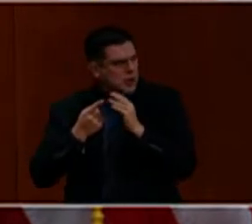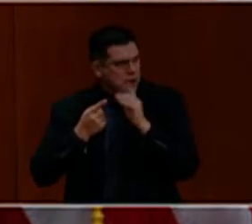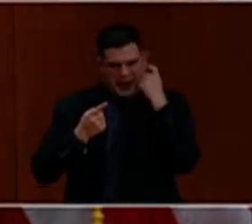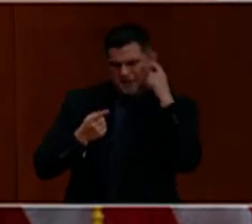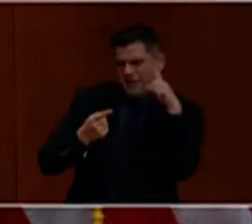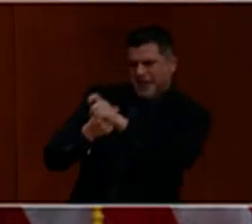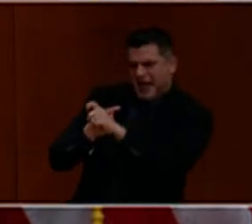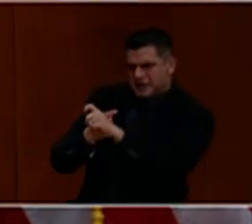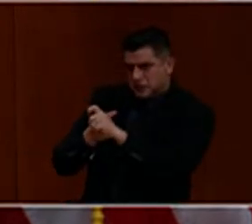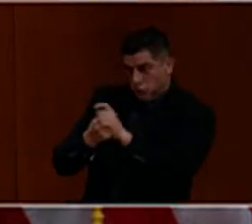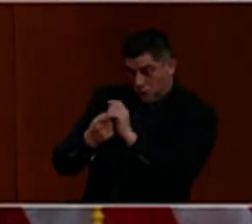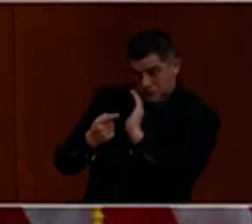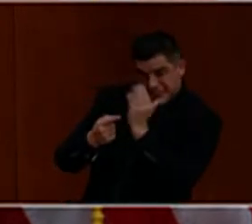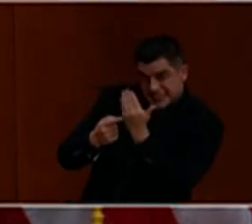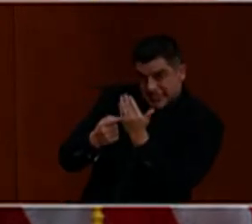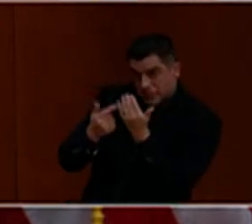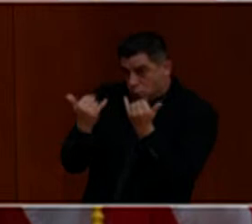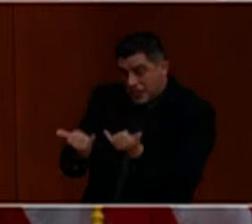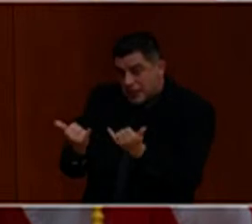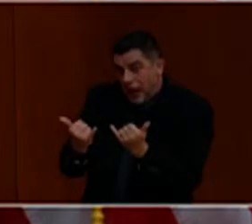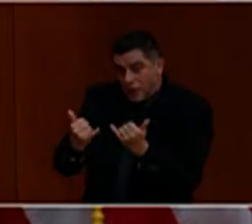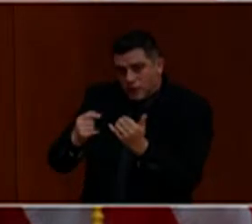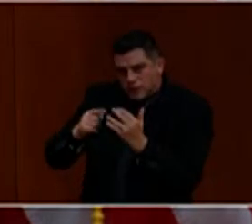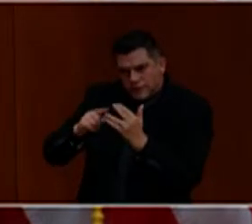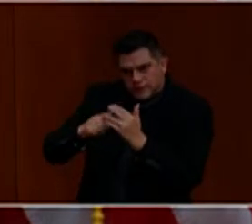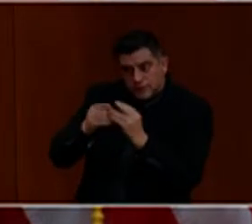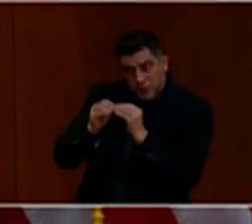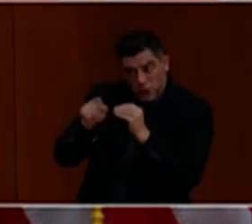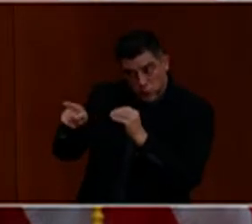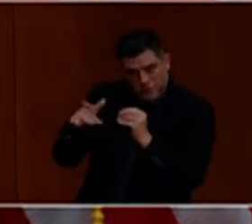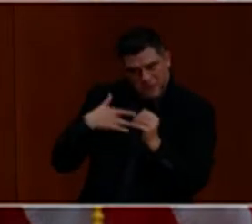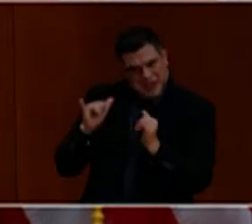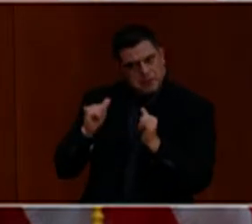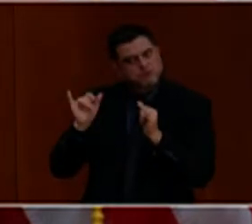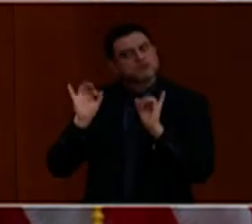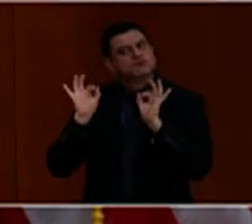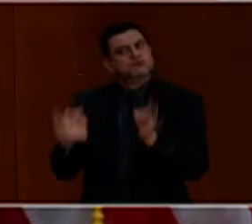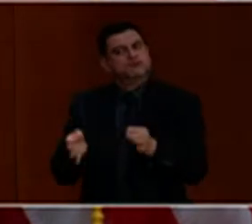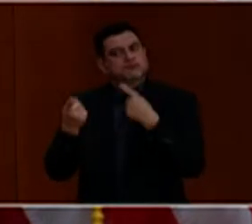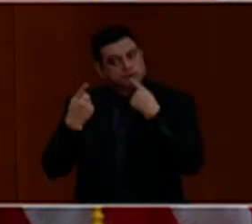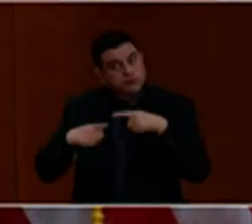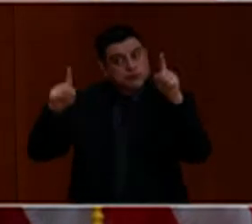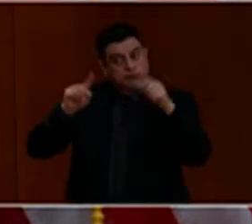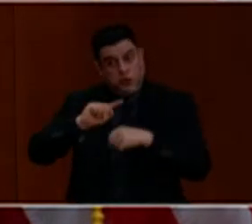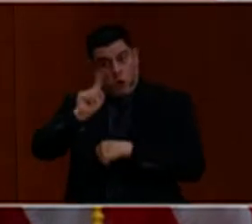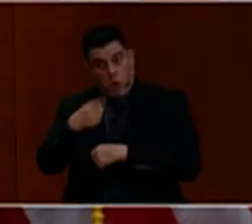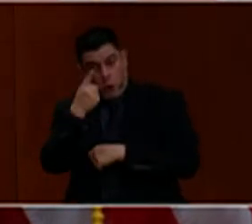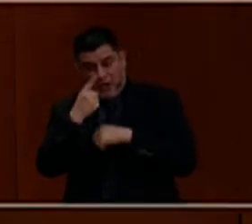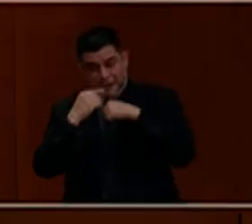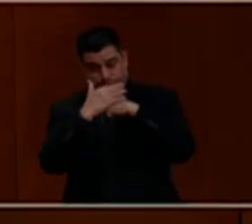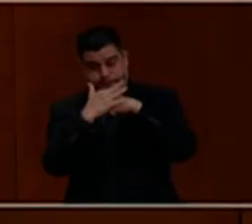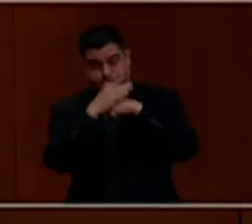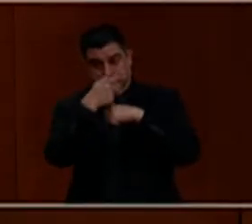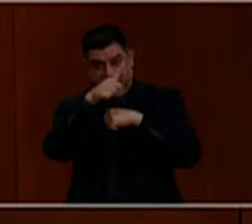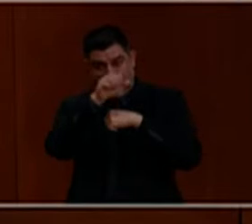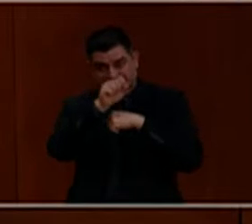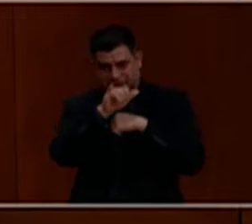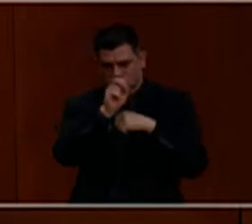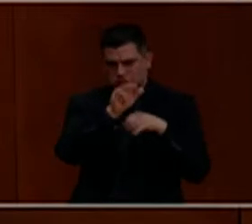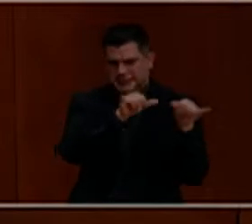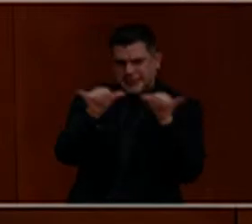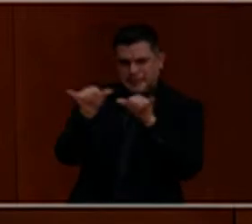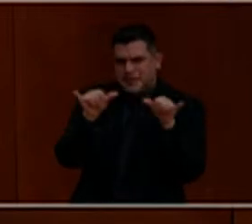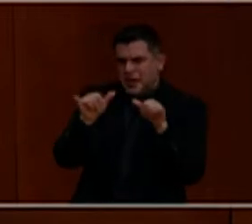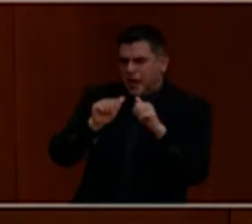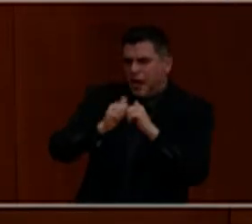there been better outcomes than when you only had convalescent plasma, or do you think it's been pretty similar? Subjectively, I would